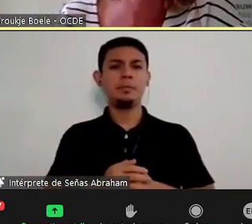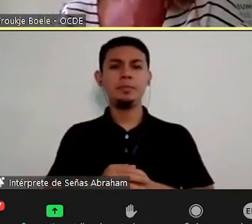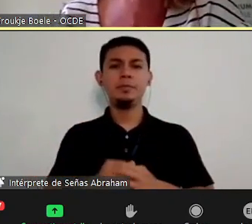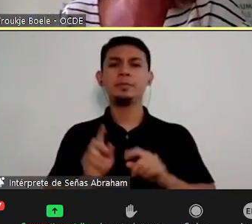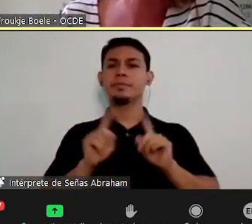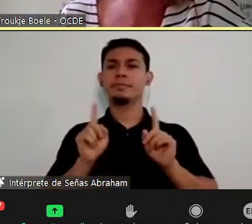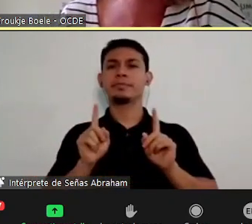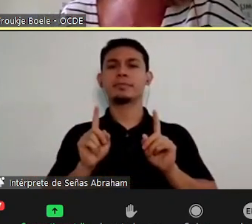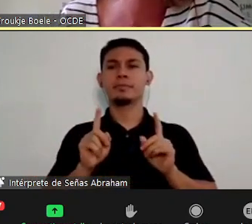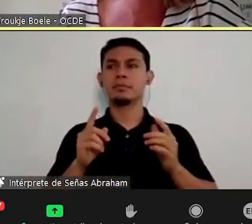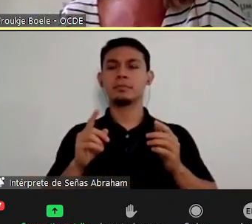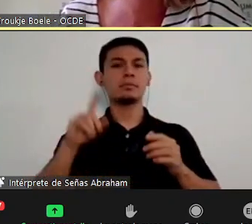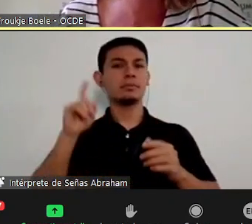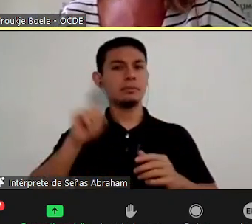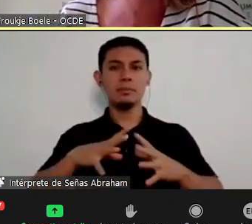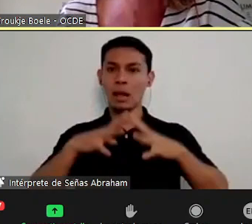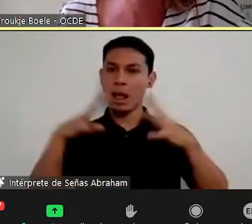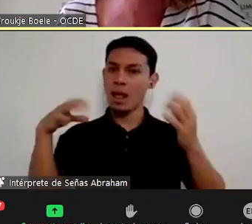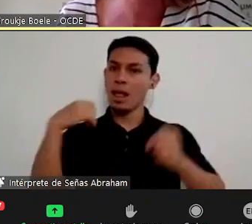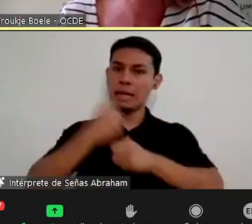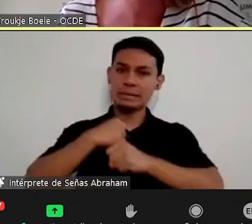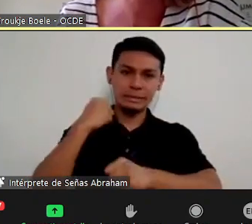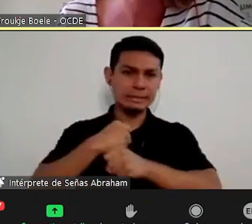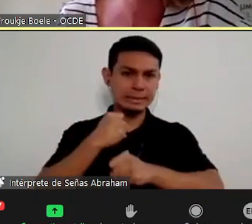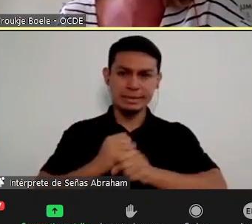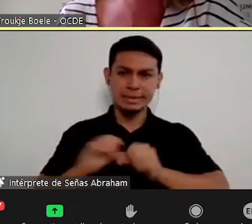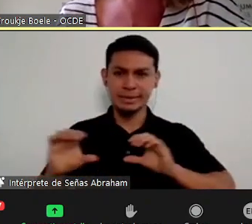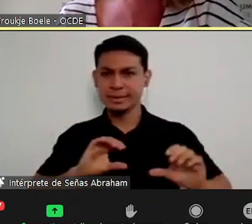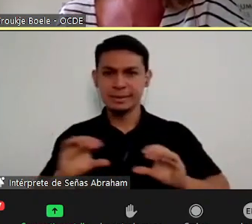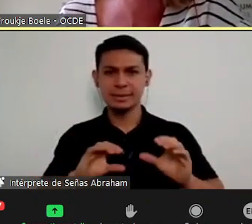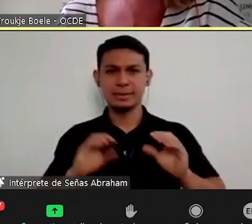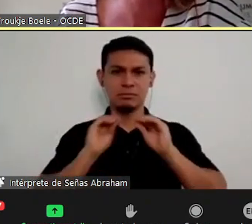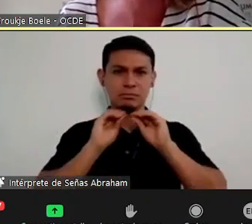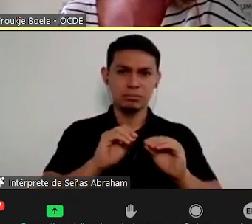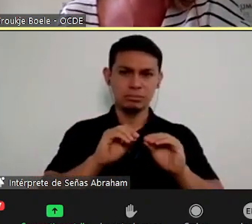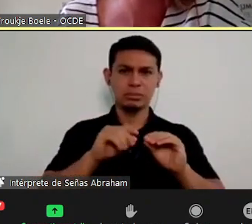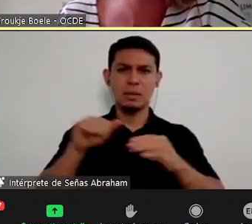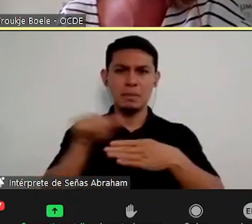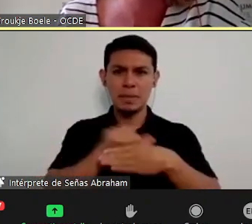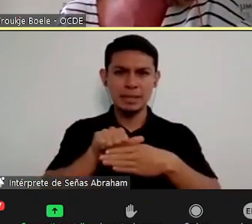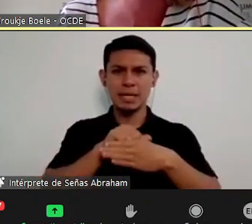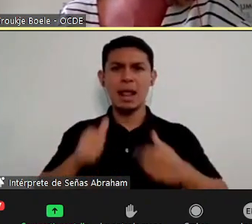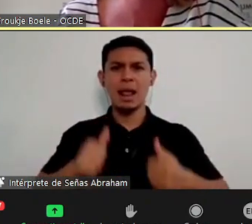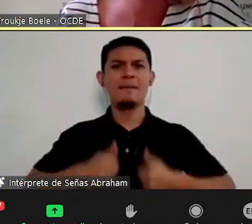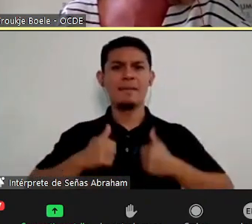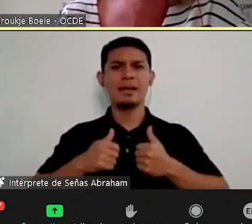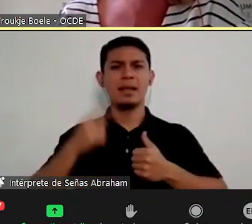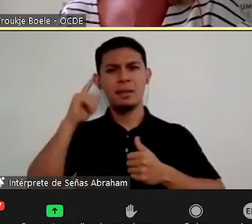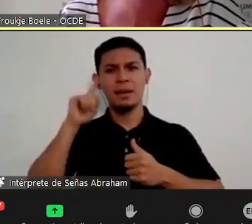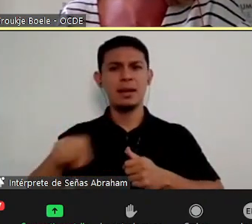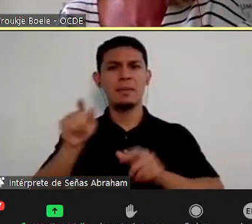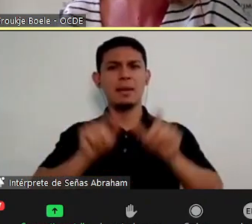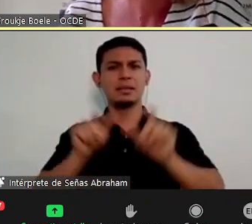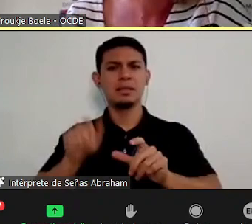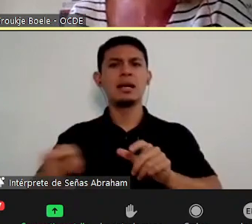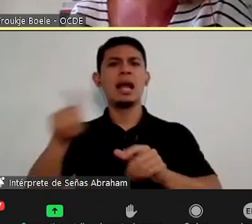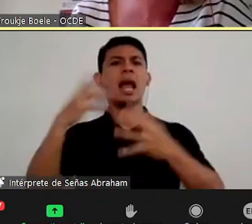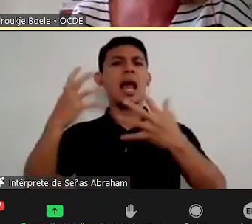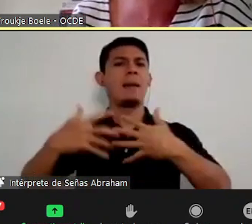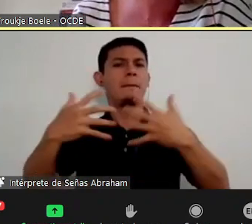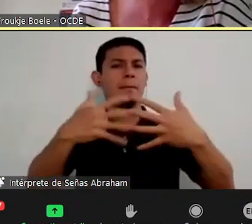with their uh chain of supply but that still have a lot to do to have a practical and effective